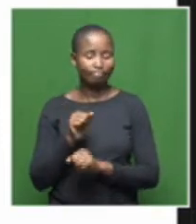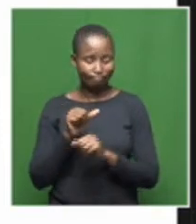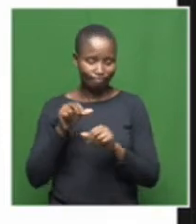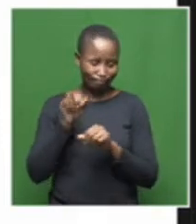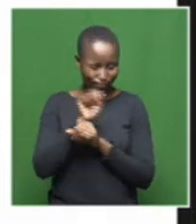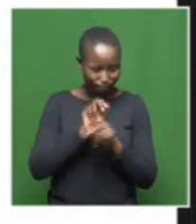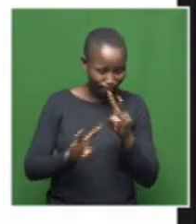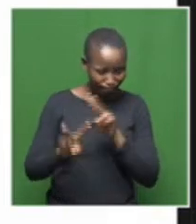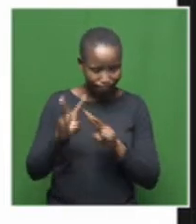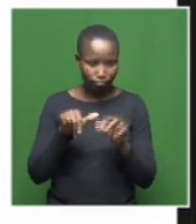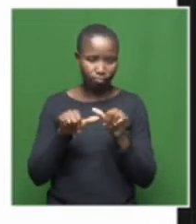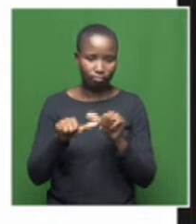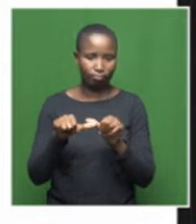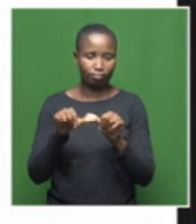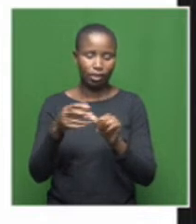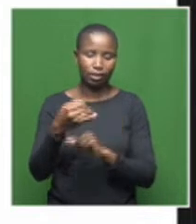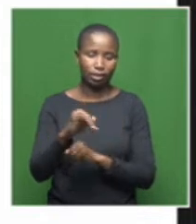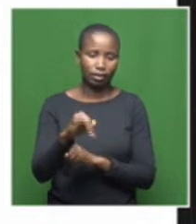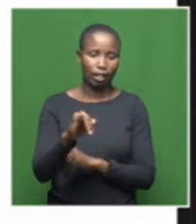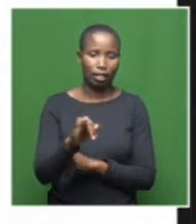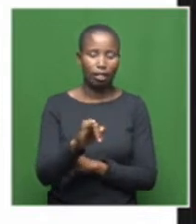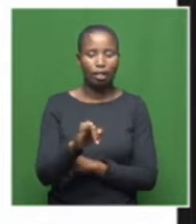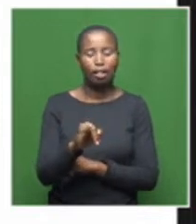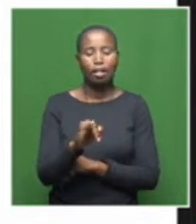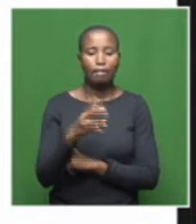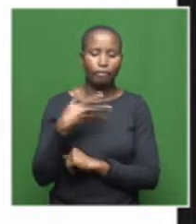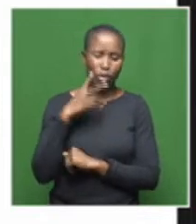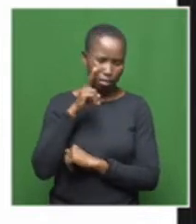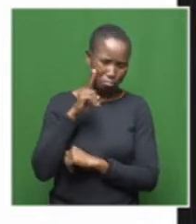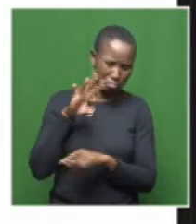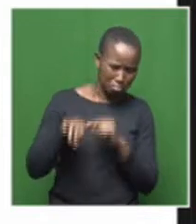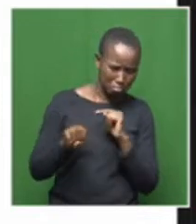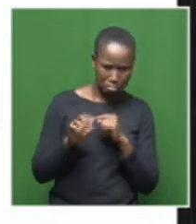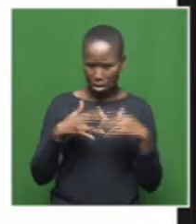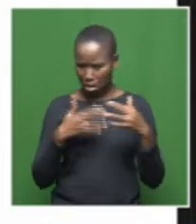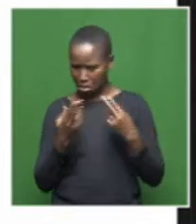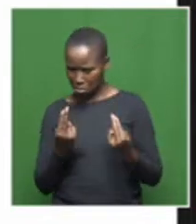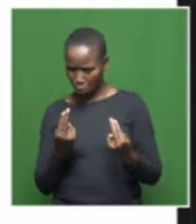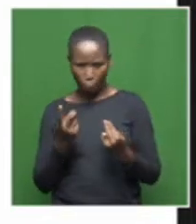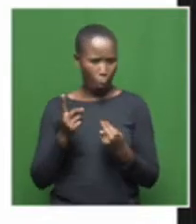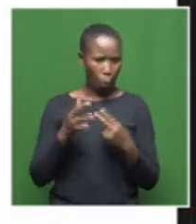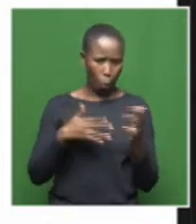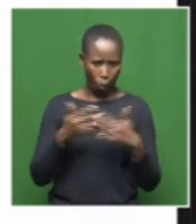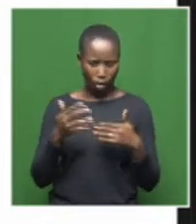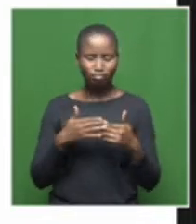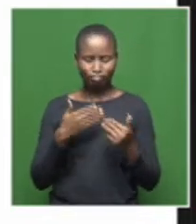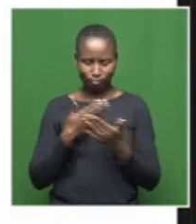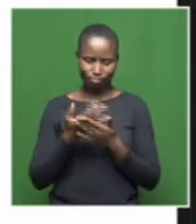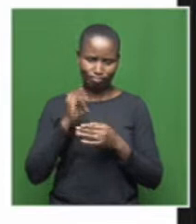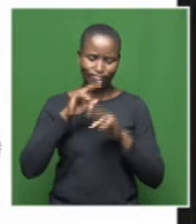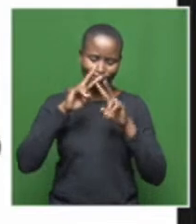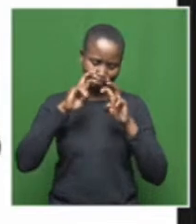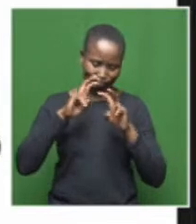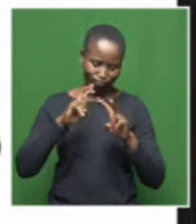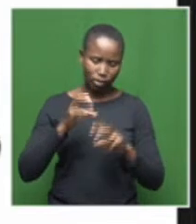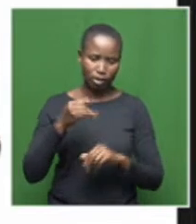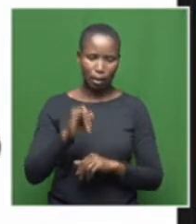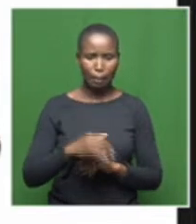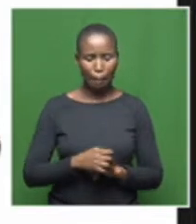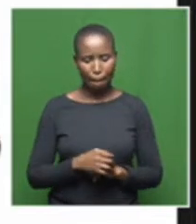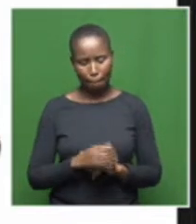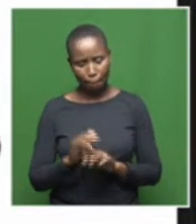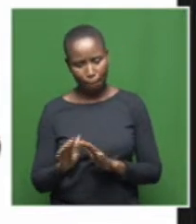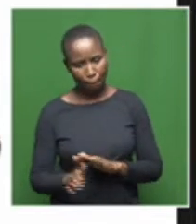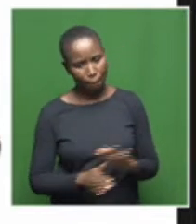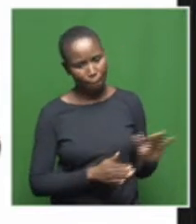monitor through our sequencing in terms of detecting any new sublineages or any new variants of concern. Nationally,